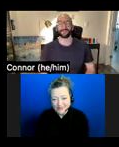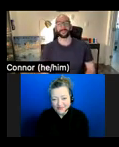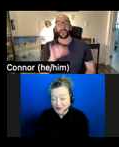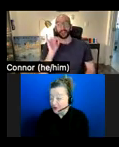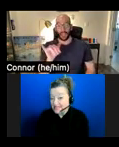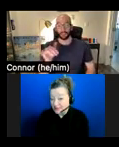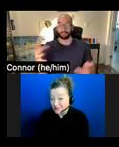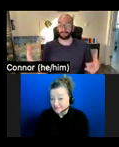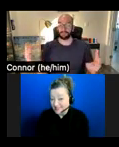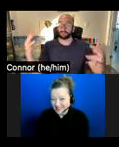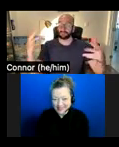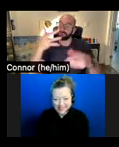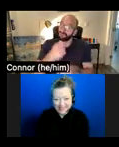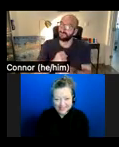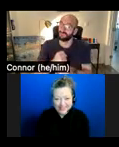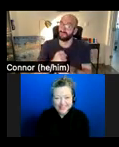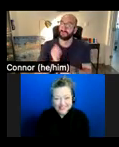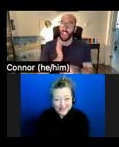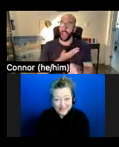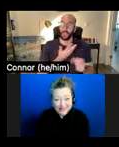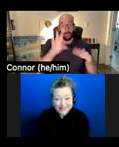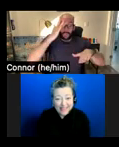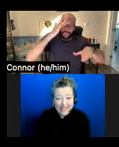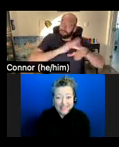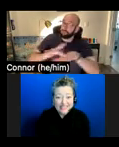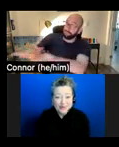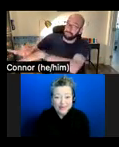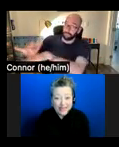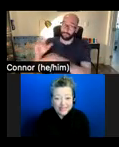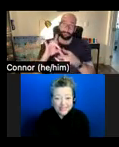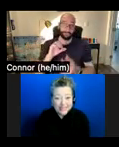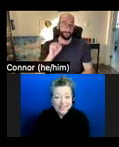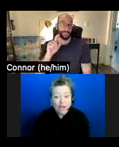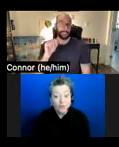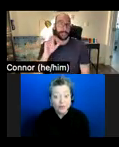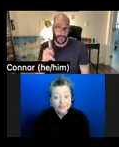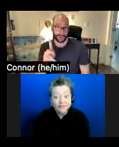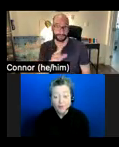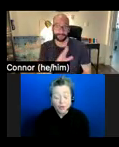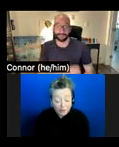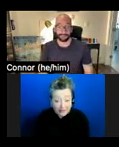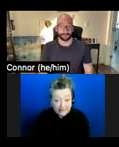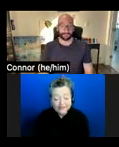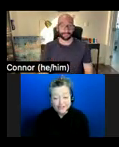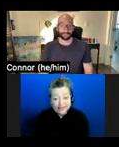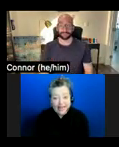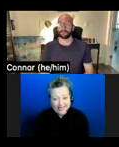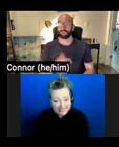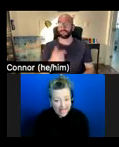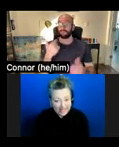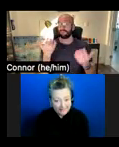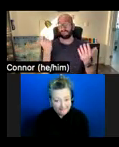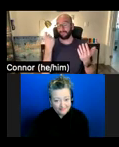And it's ready for your consumption. So that is more or less our brief whirlwind look